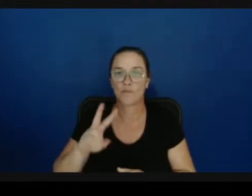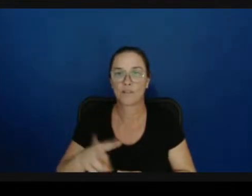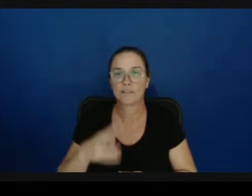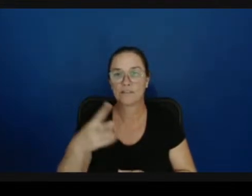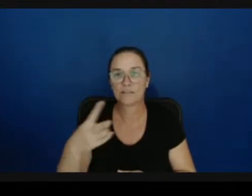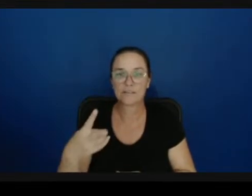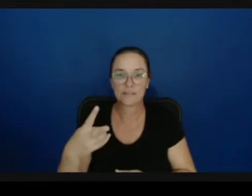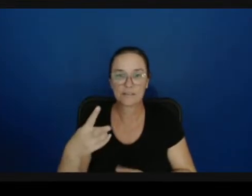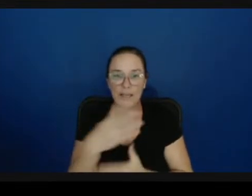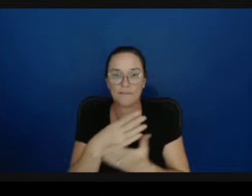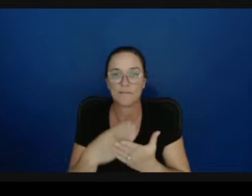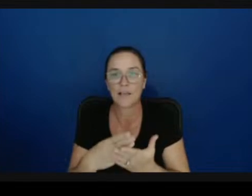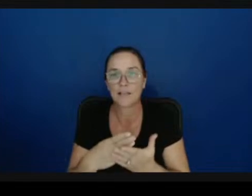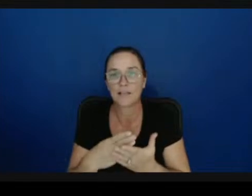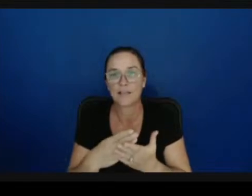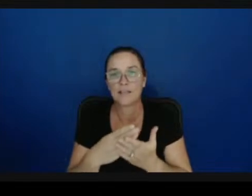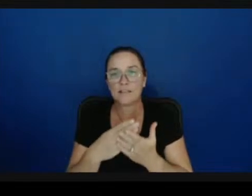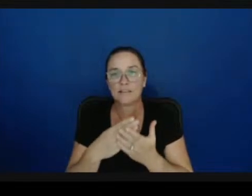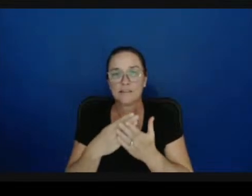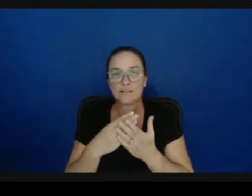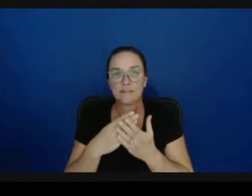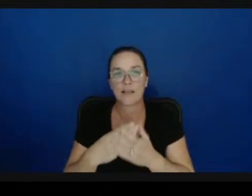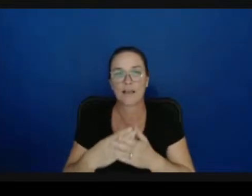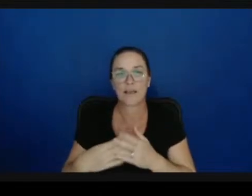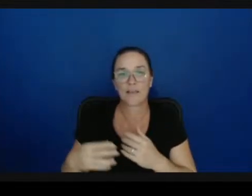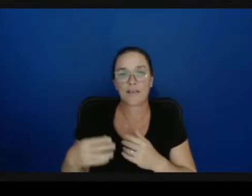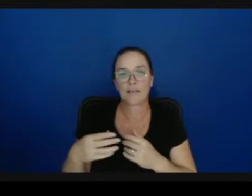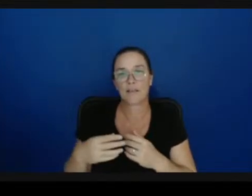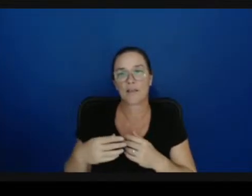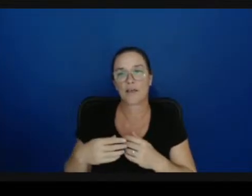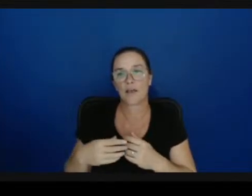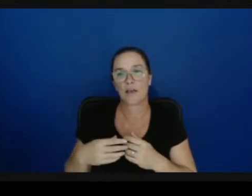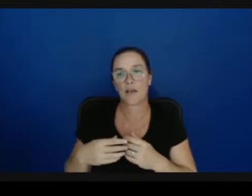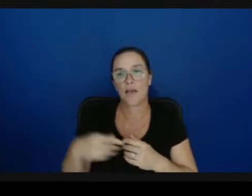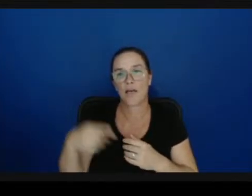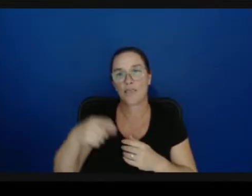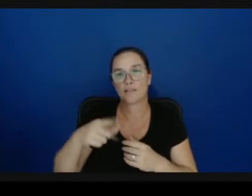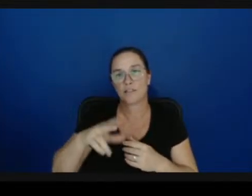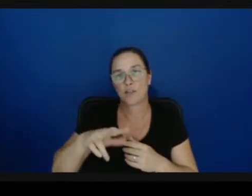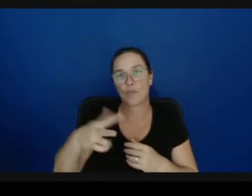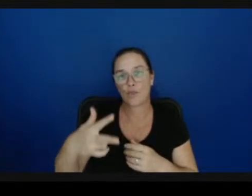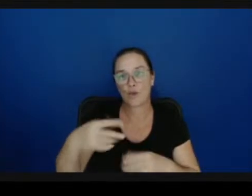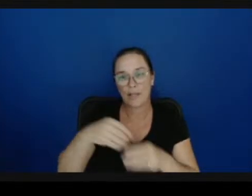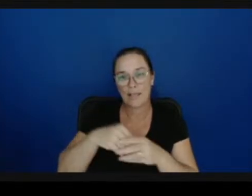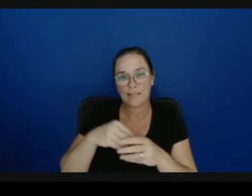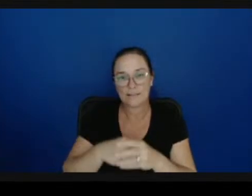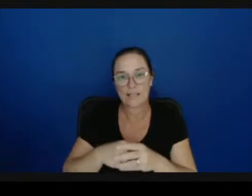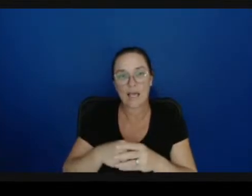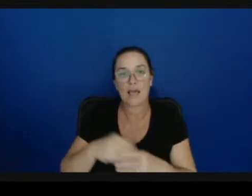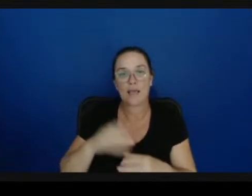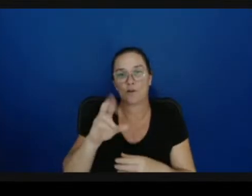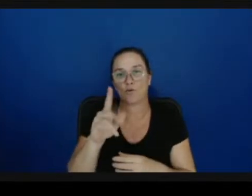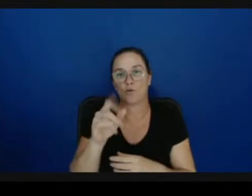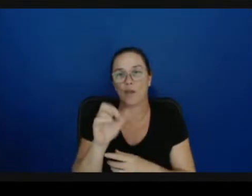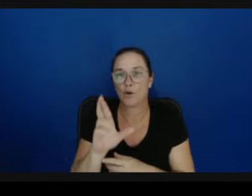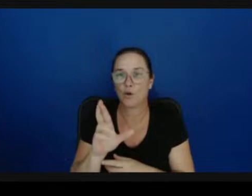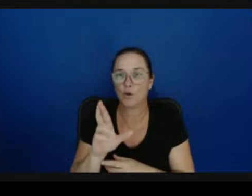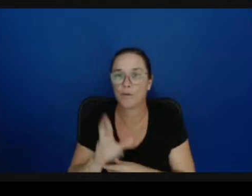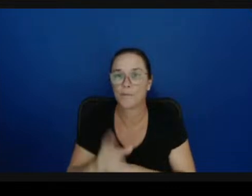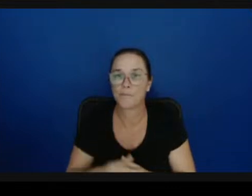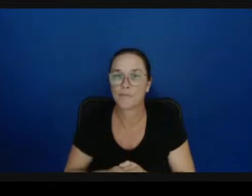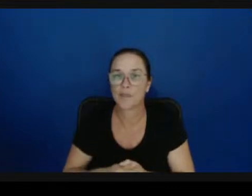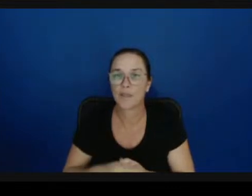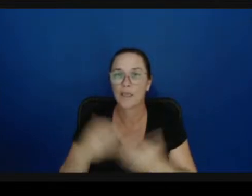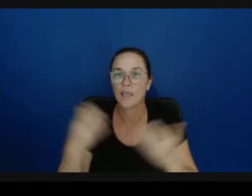have the reactivation and then the beginning of, also the third phase, the beginning of fissures on the crater floor, here we